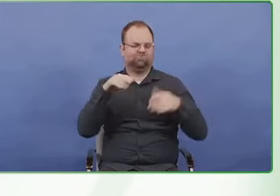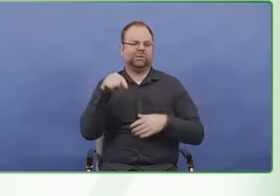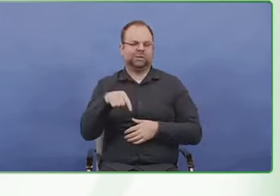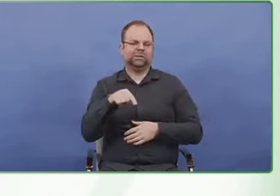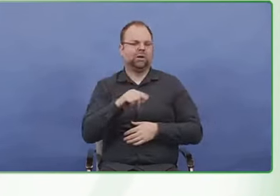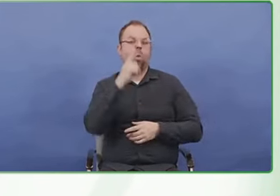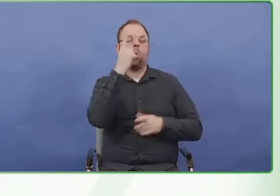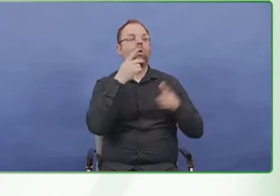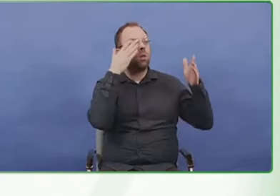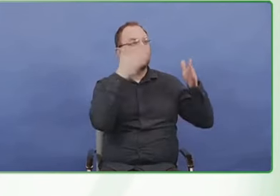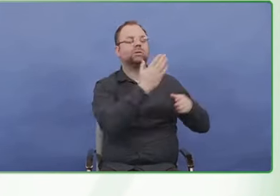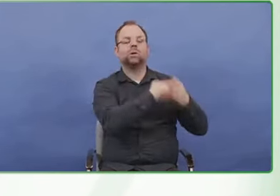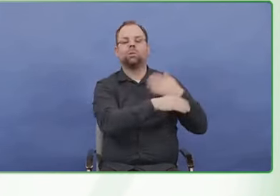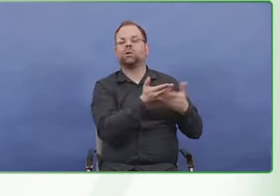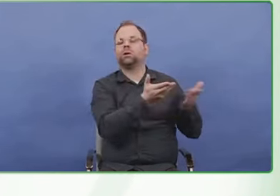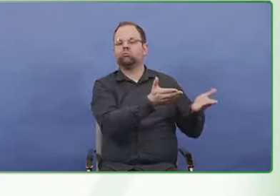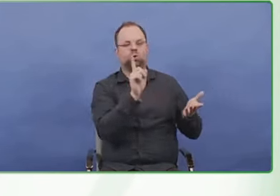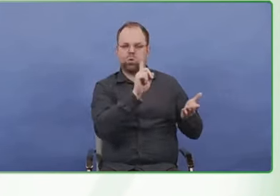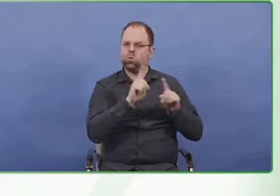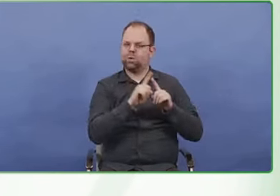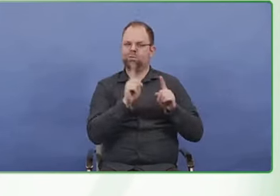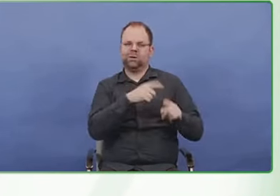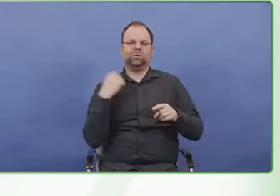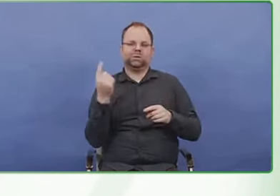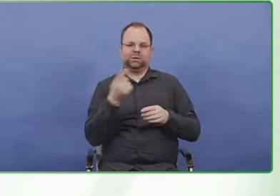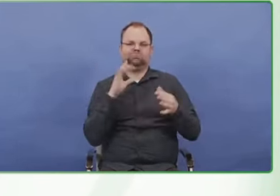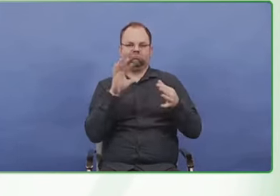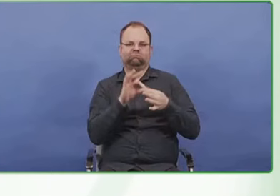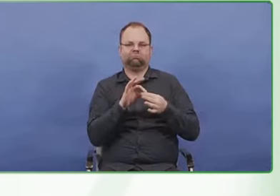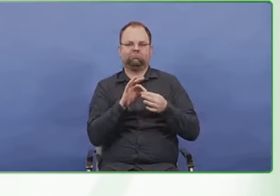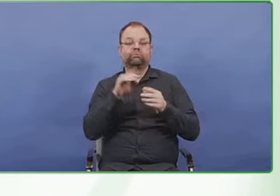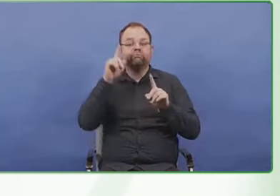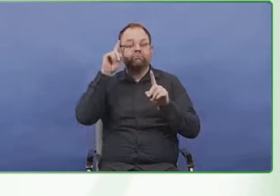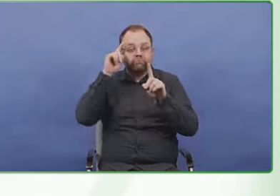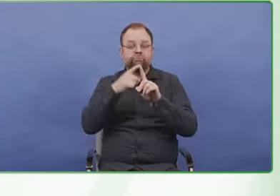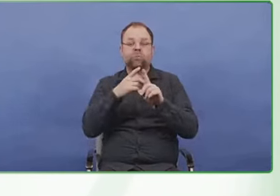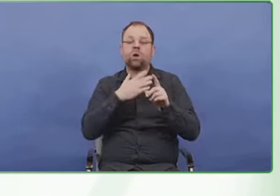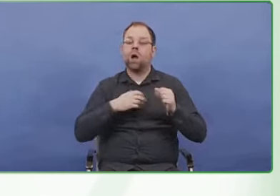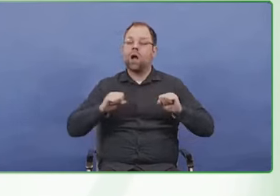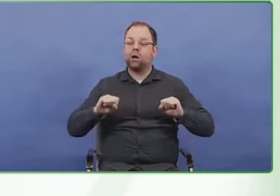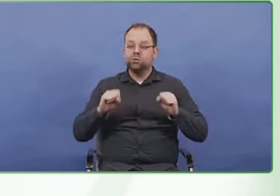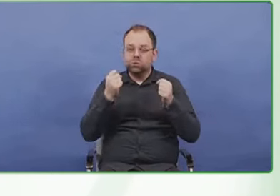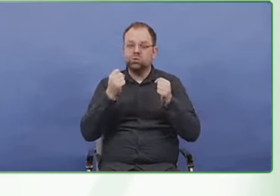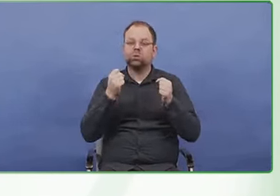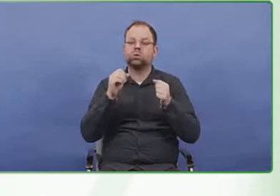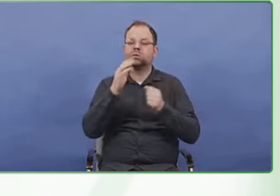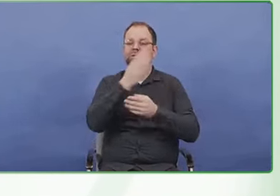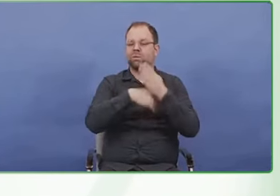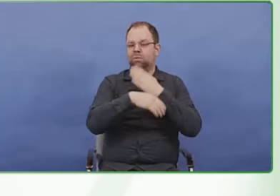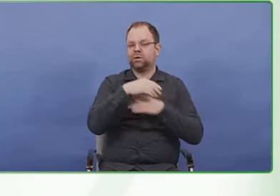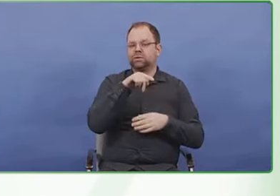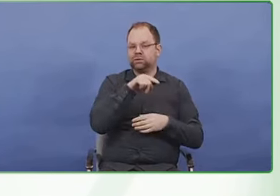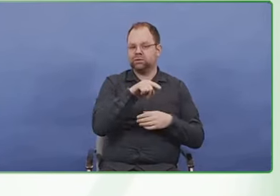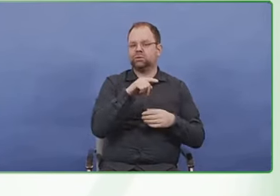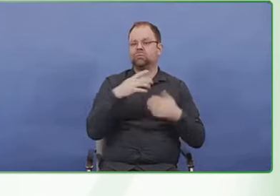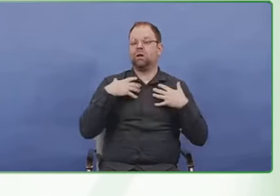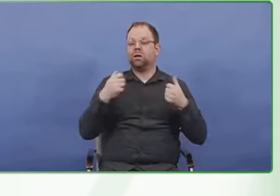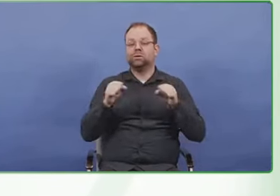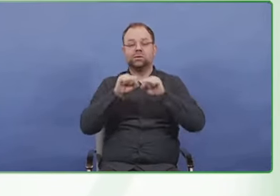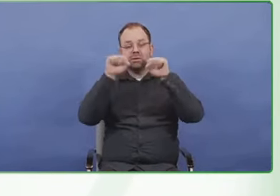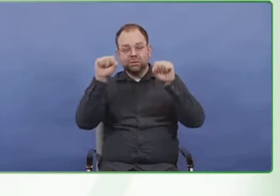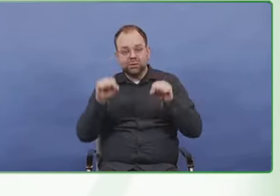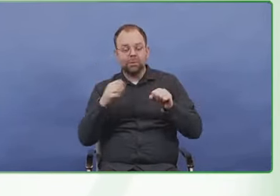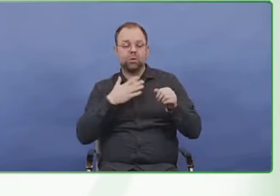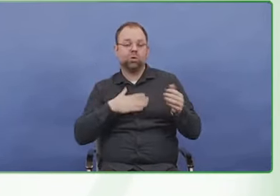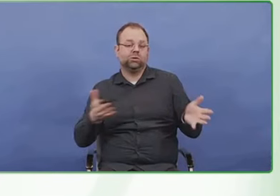all agreed, if we can implement and work together and collaborate, that actually we will have gone a very long way to addressing the issue